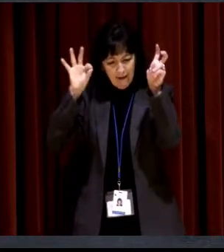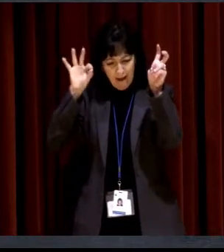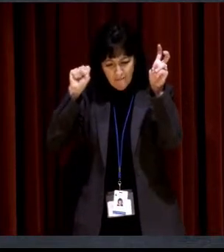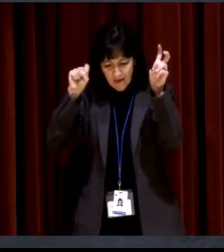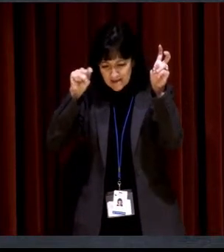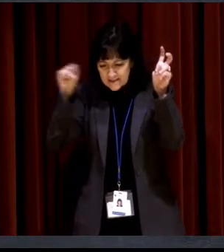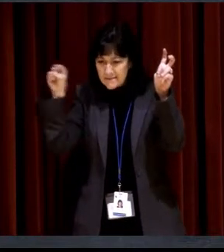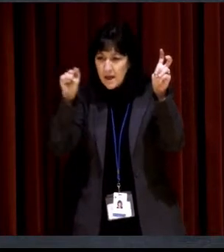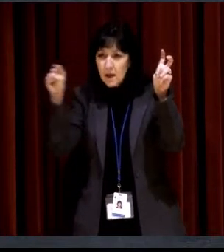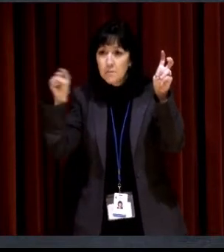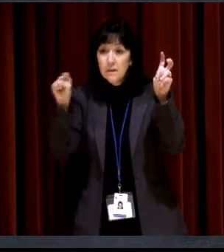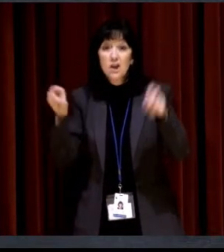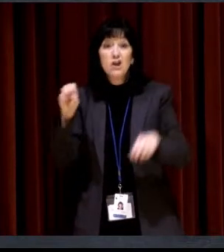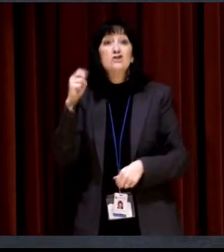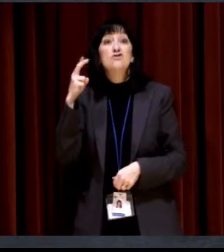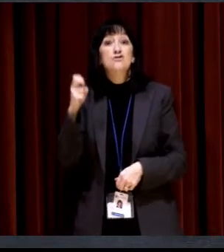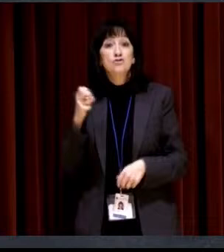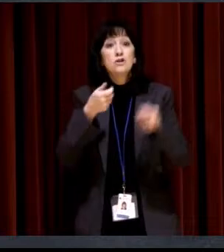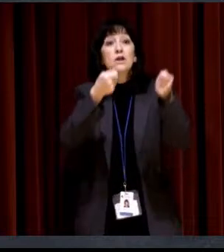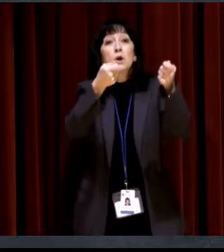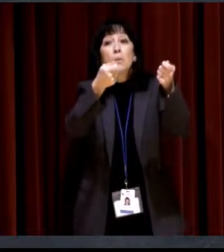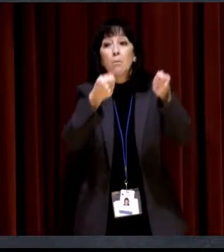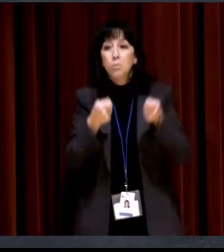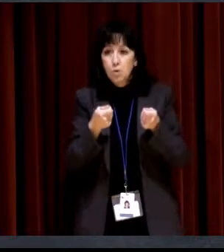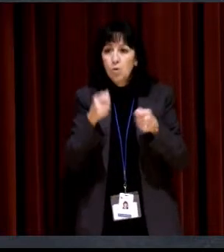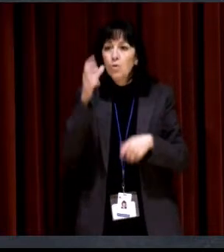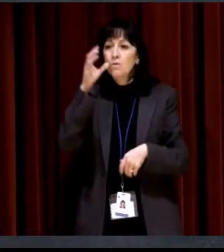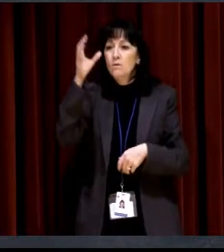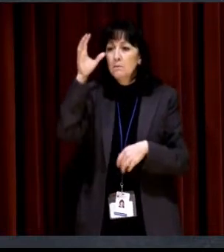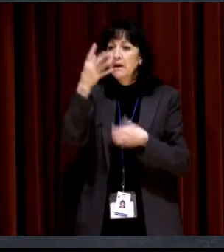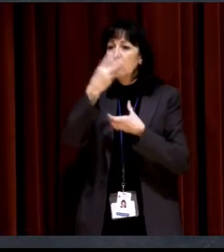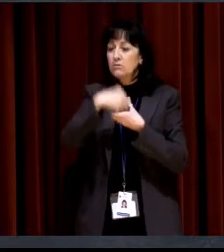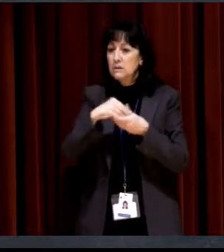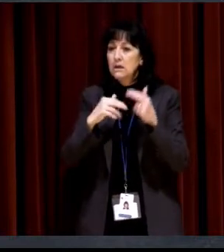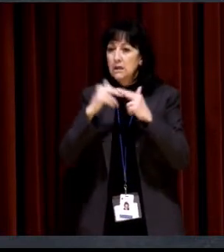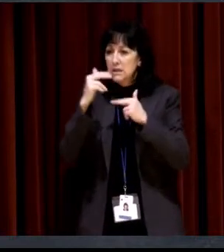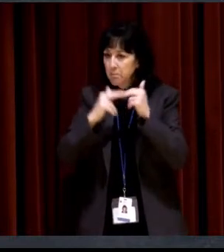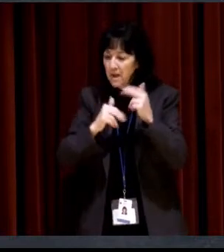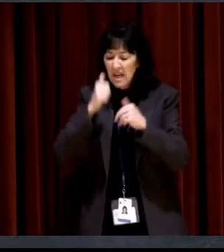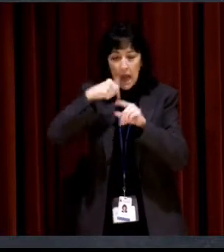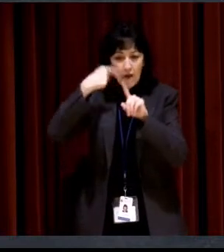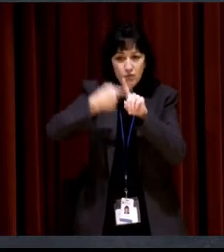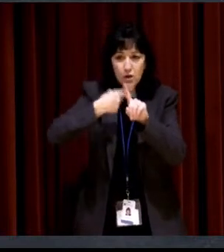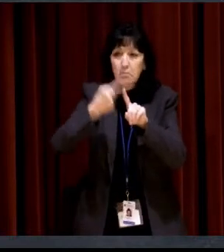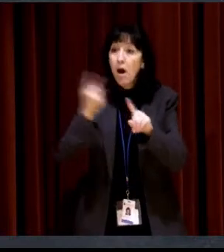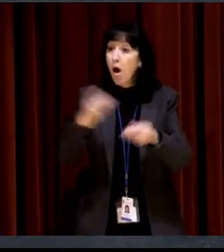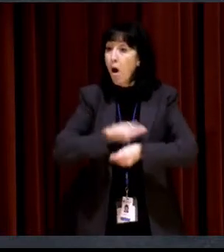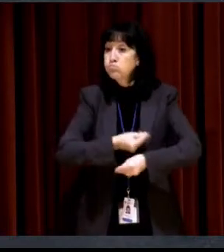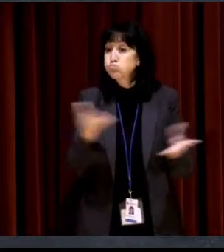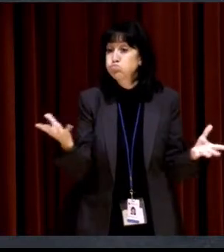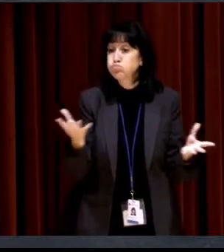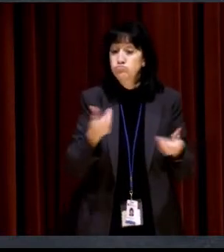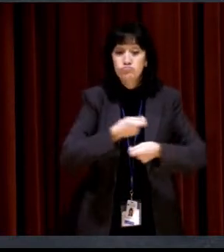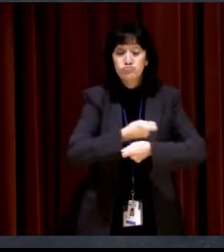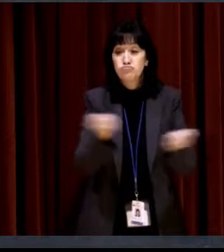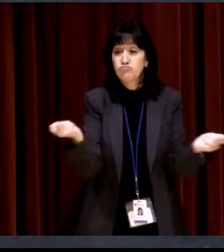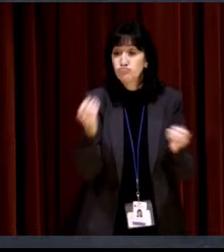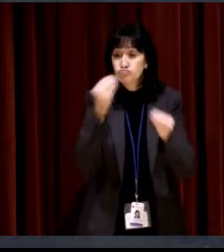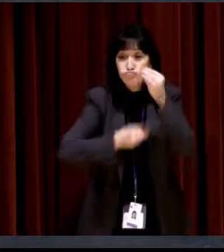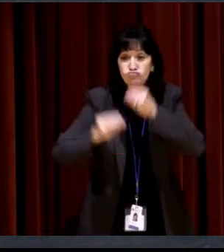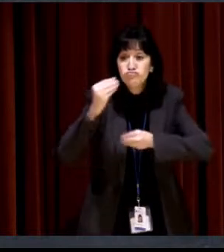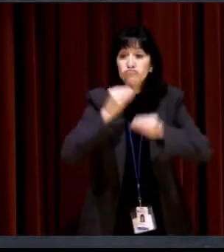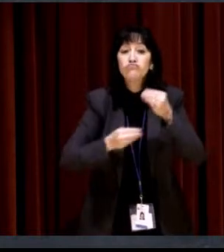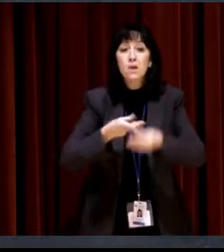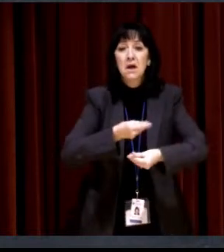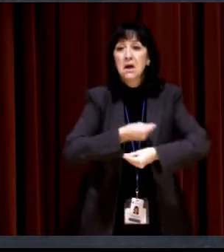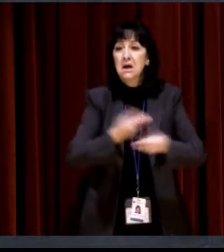the parents in the building every single month. She did something after school where she fed them, and we gave out books, and we had people come, and they